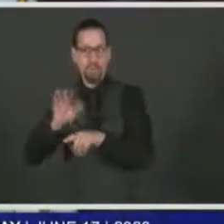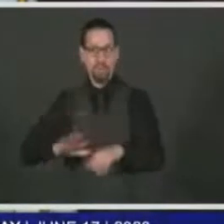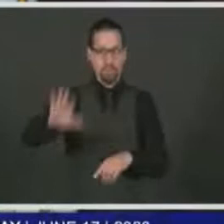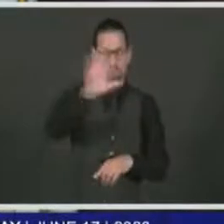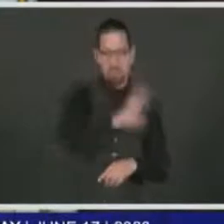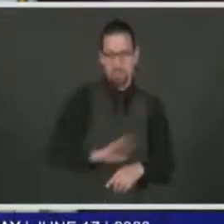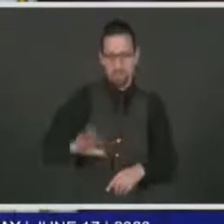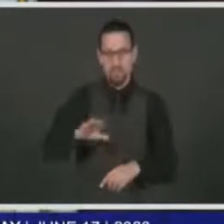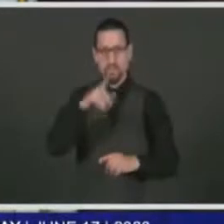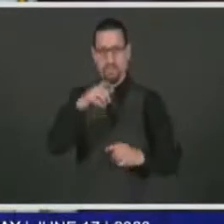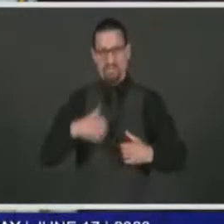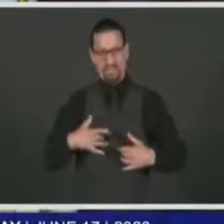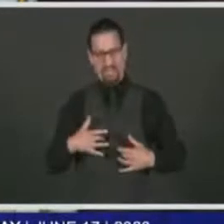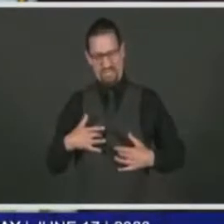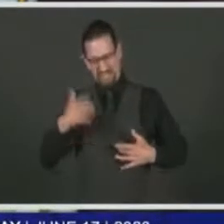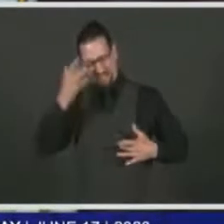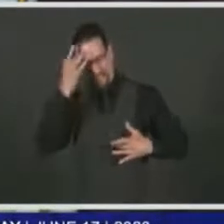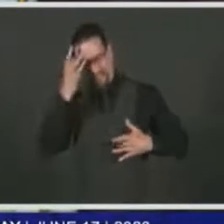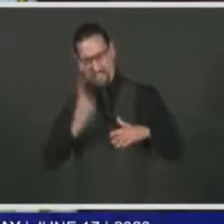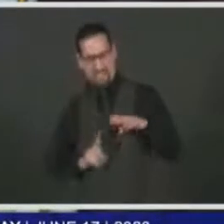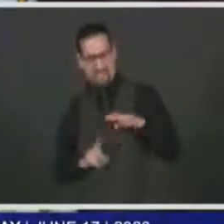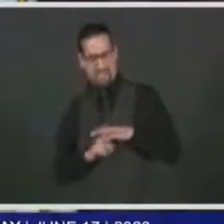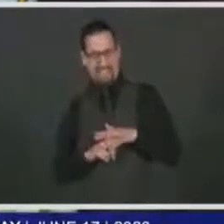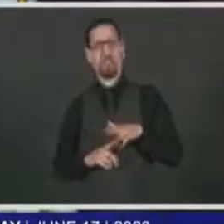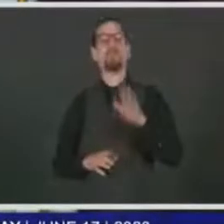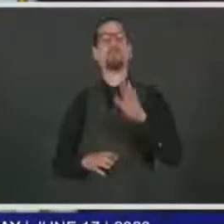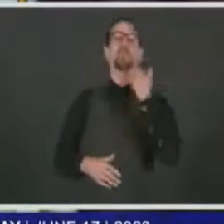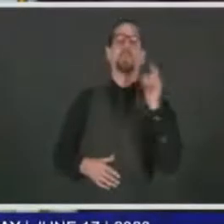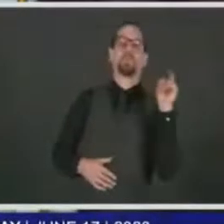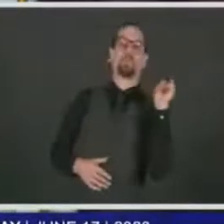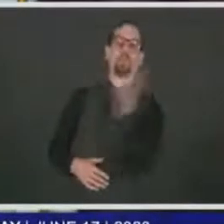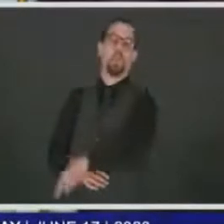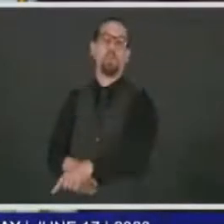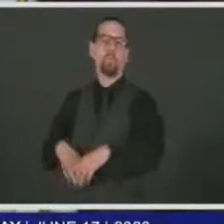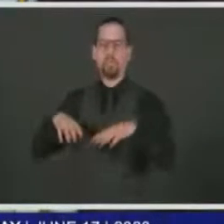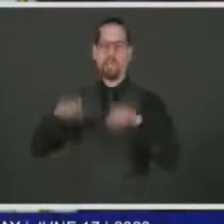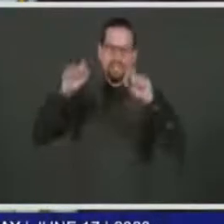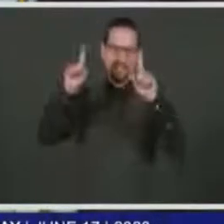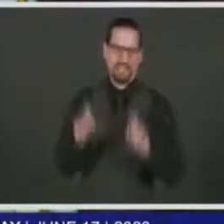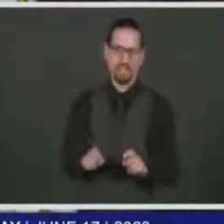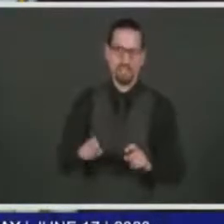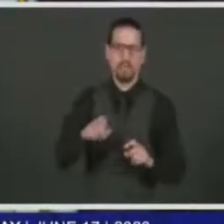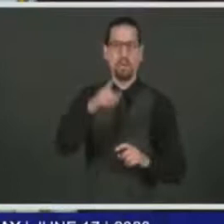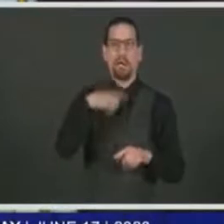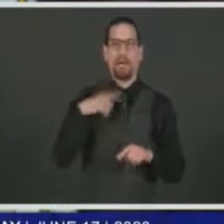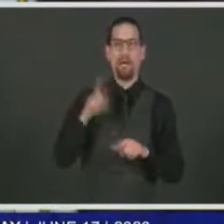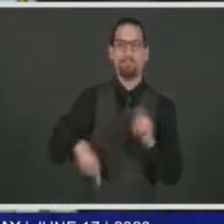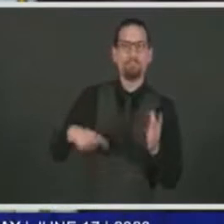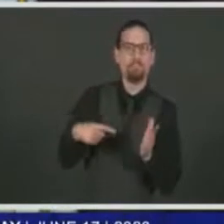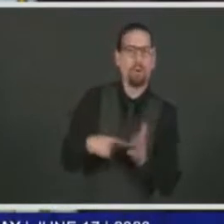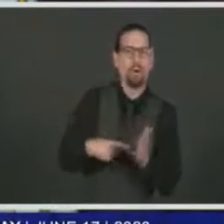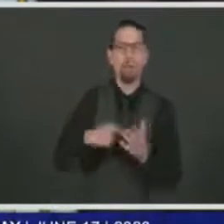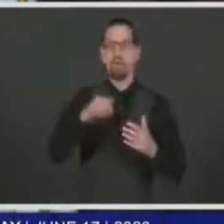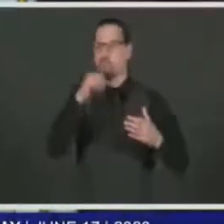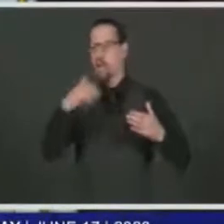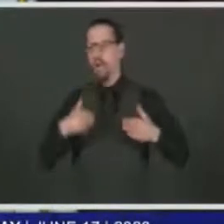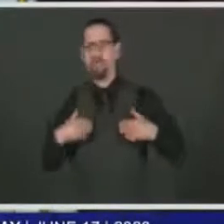Don't worry if you can't pay for it. Don't worry about your immigration status. Don't worry if you don't have a car.